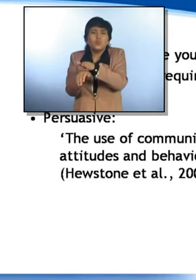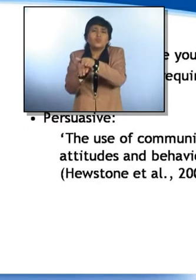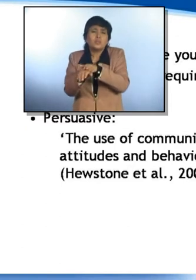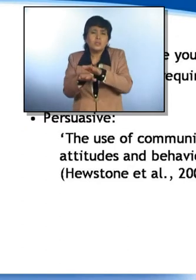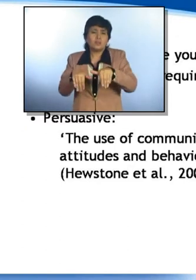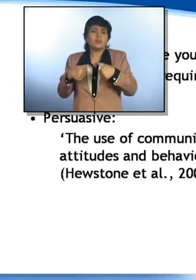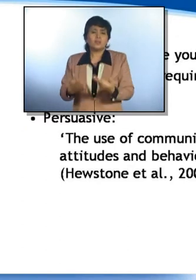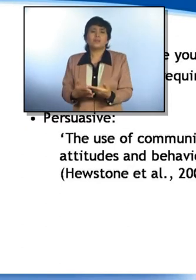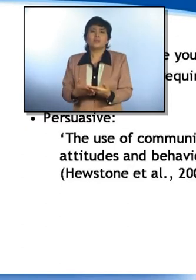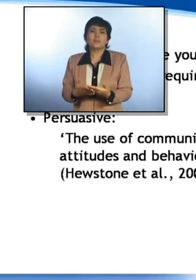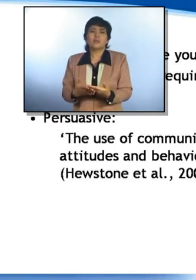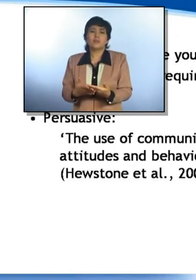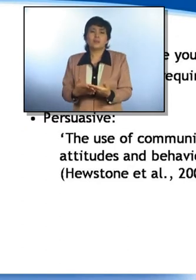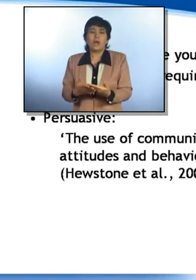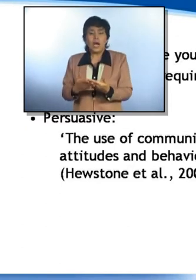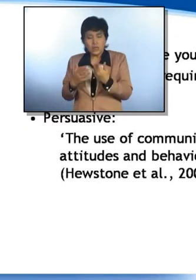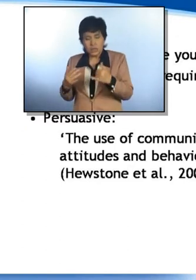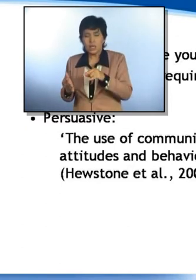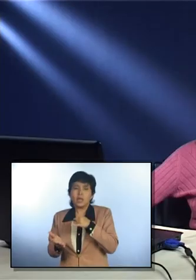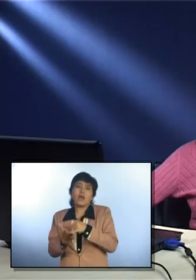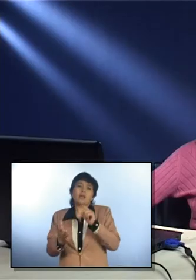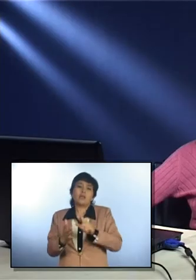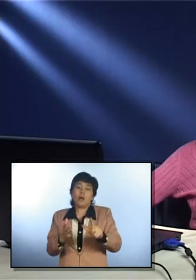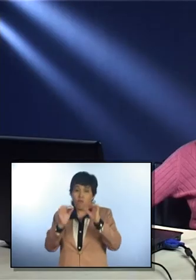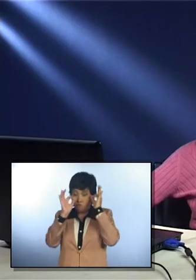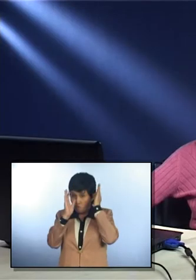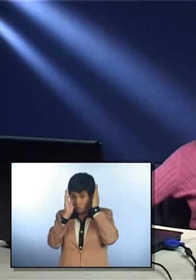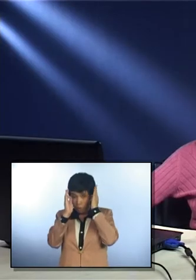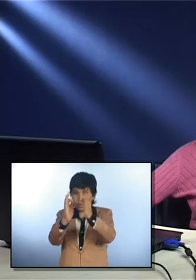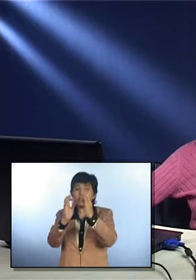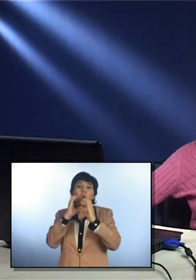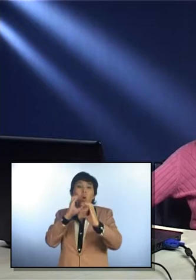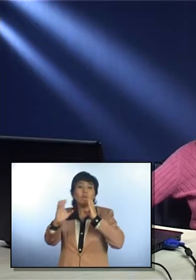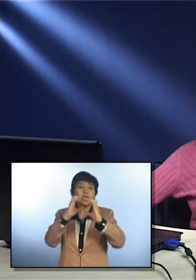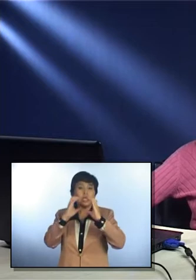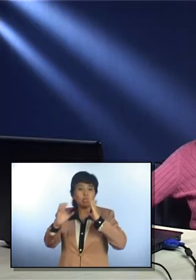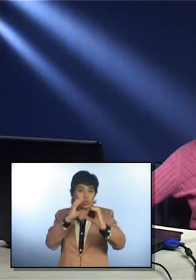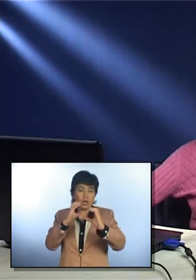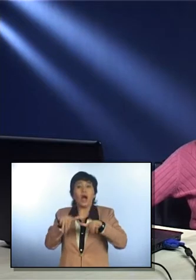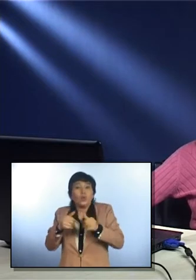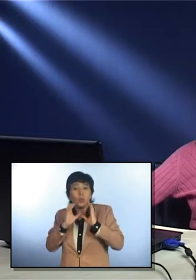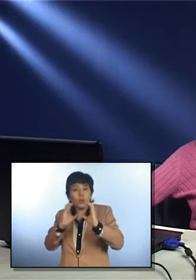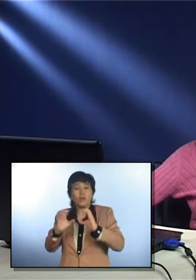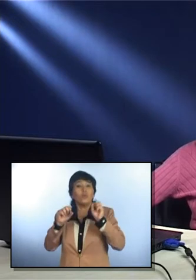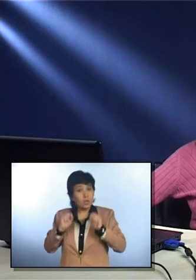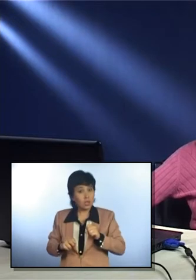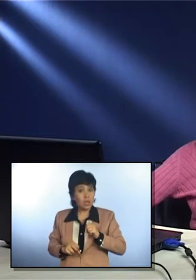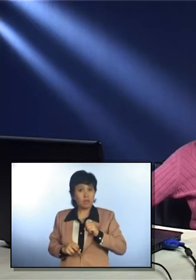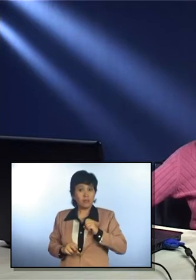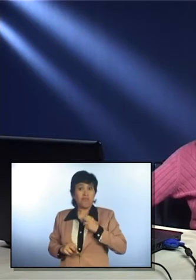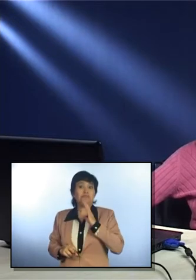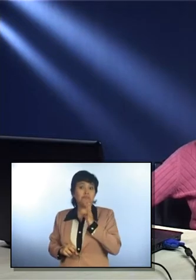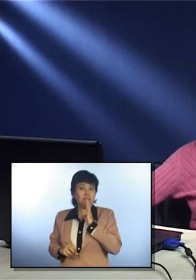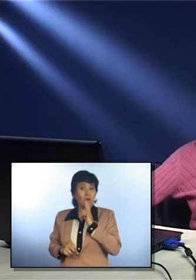Persuasive is the use of communication. So here is the focus of communication. You got to communicate. You can speak verbally